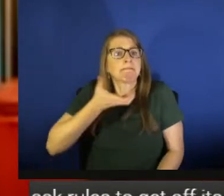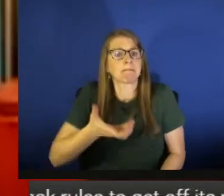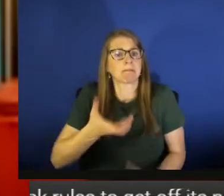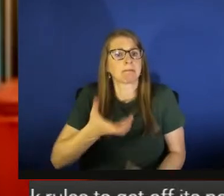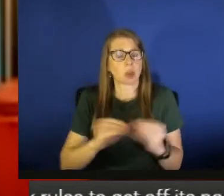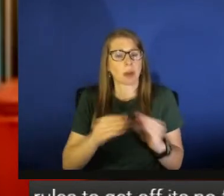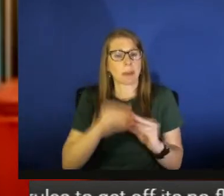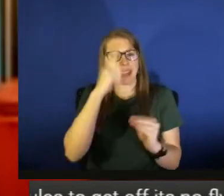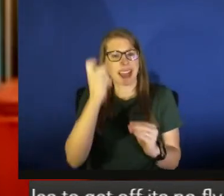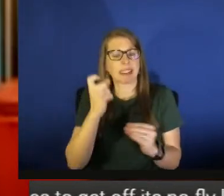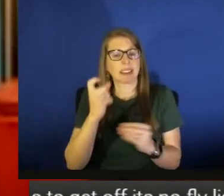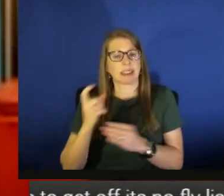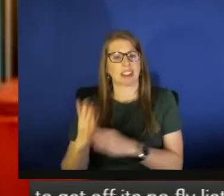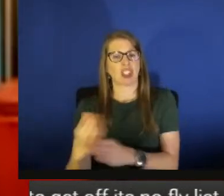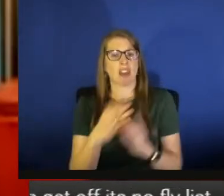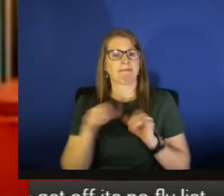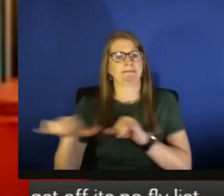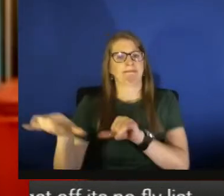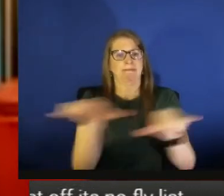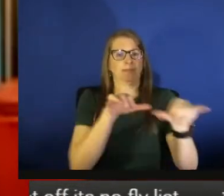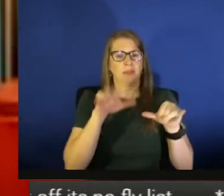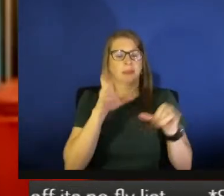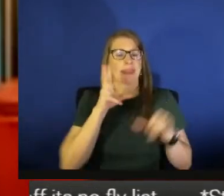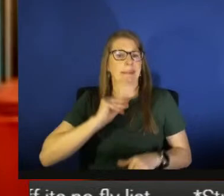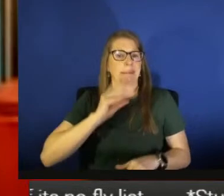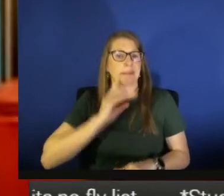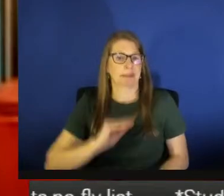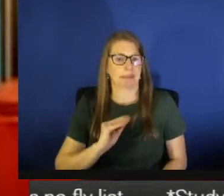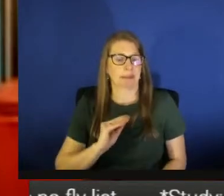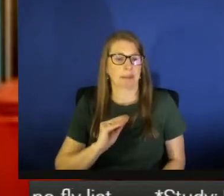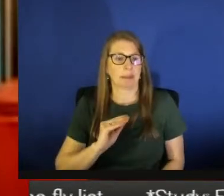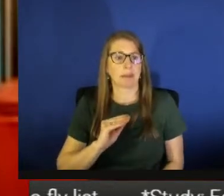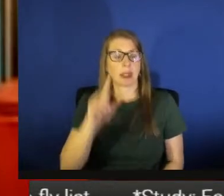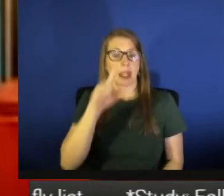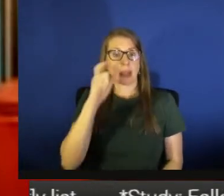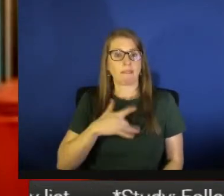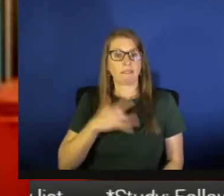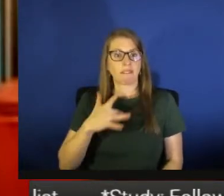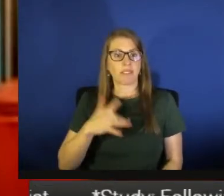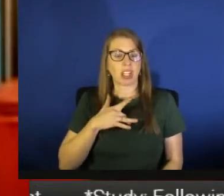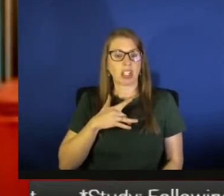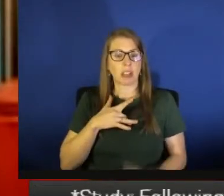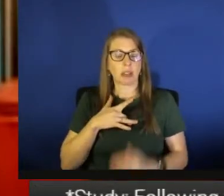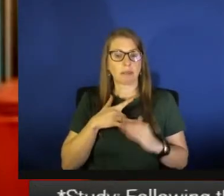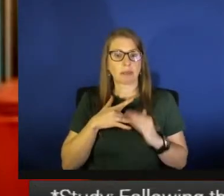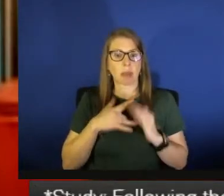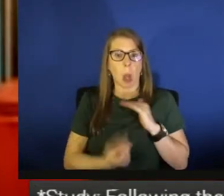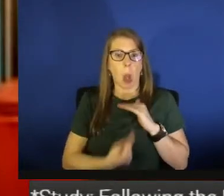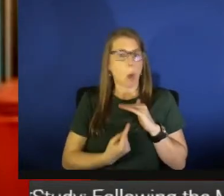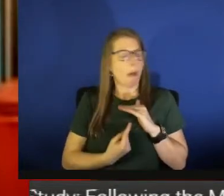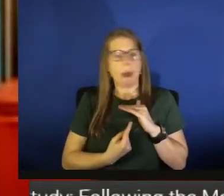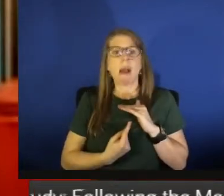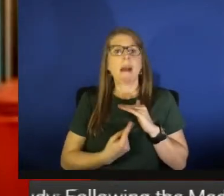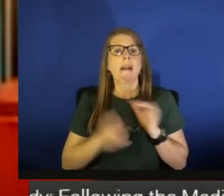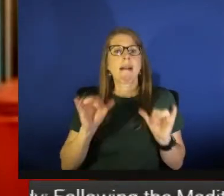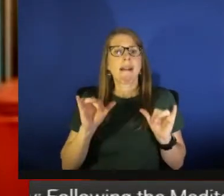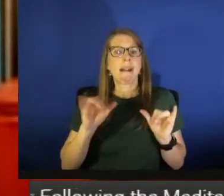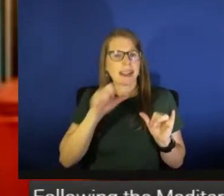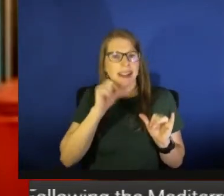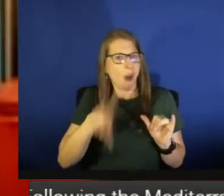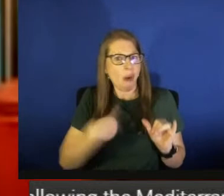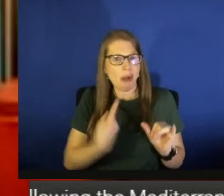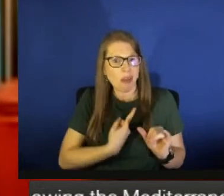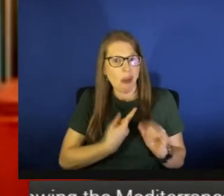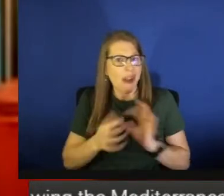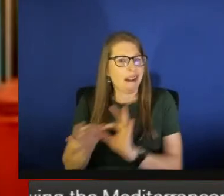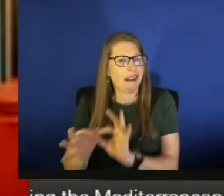shared experience. Because it made people feel less alone to know that they weren't the only ones facing